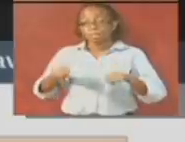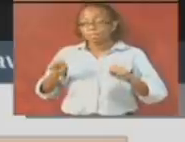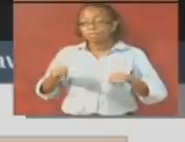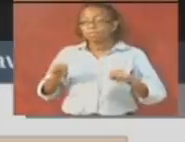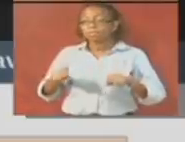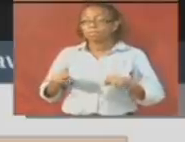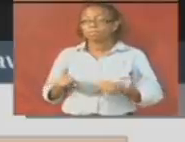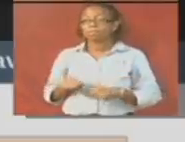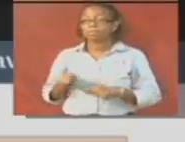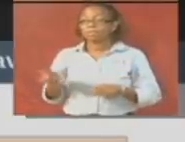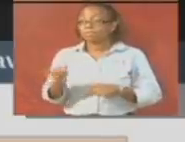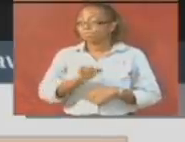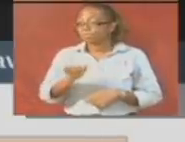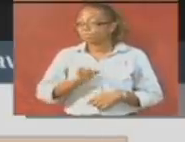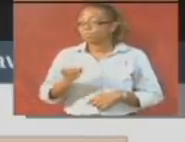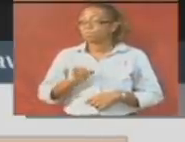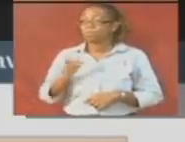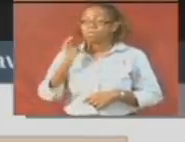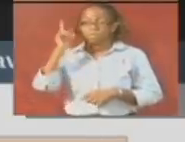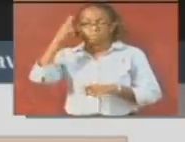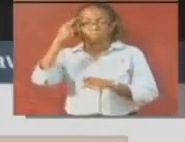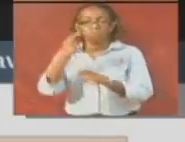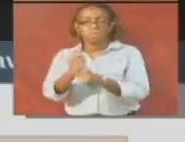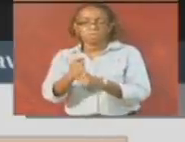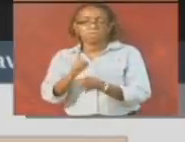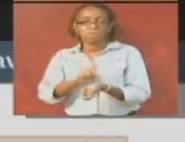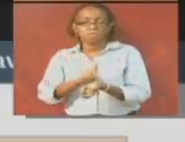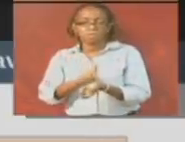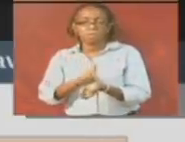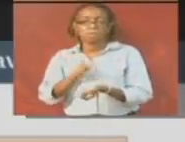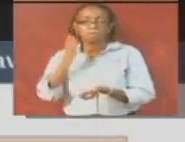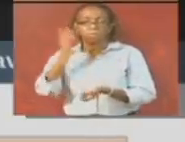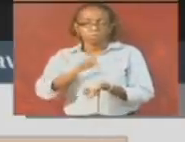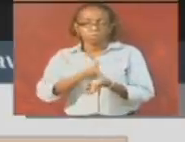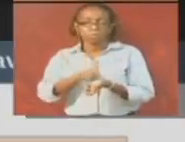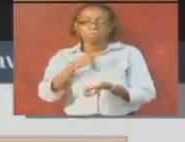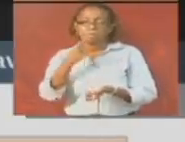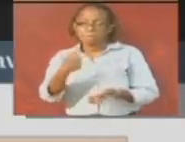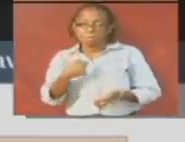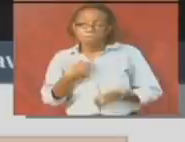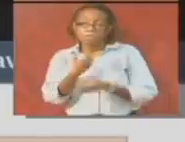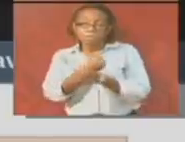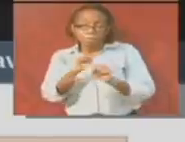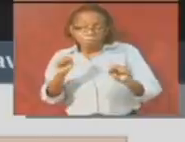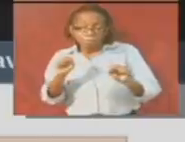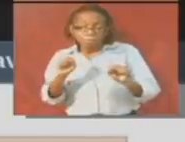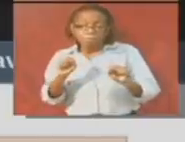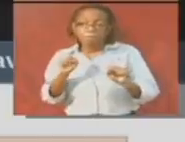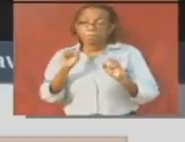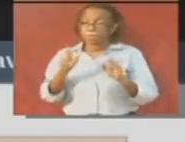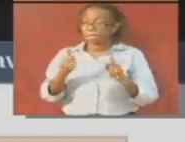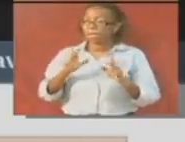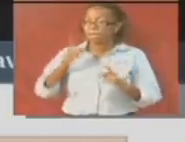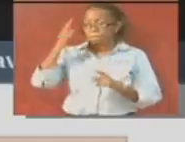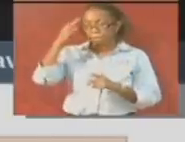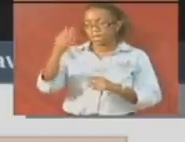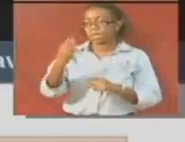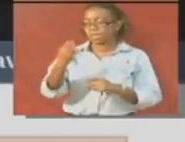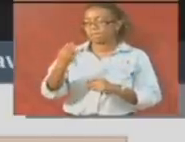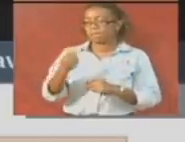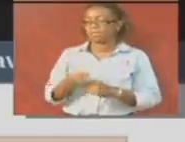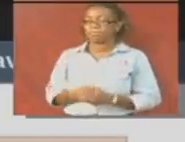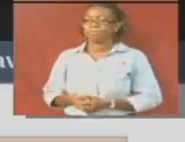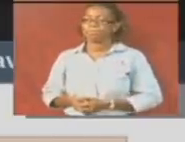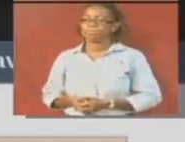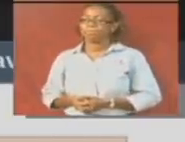experts who say that the vaccine is safe, and if people you know and whose opinions you value think that the vaccine is safe. It will